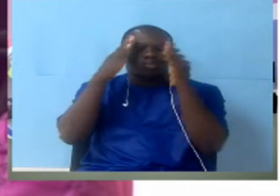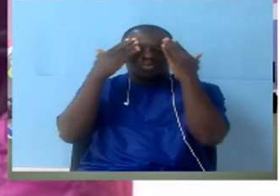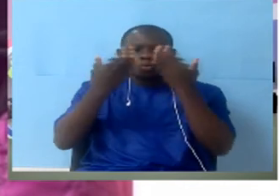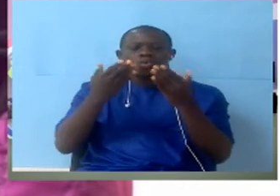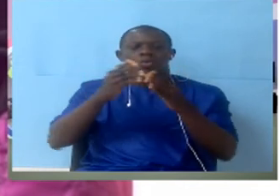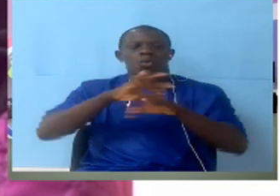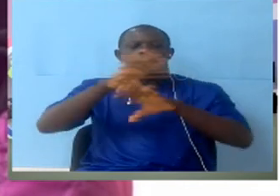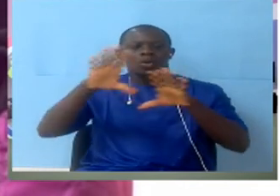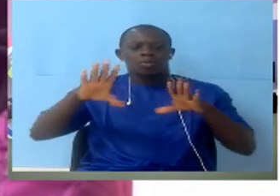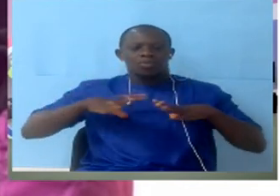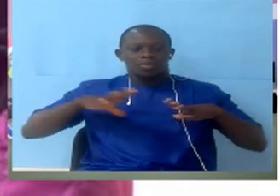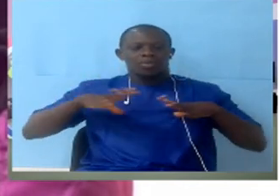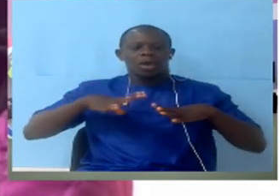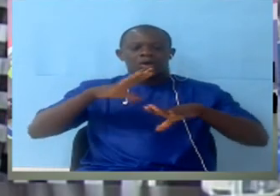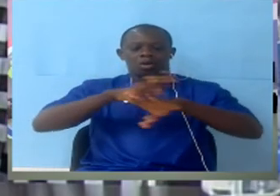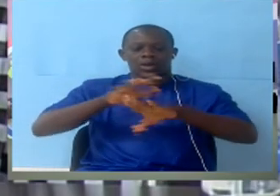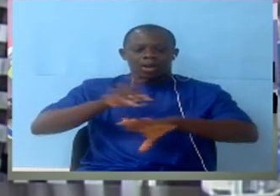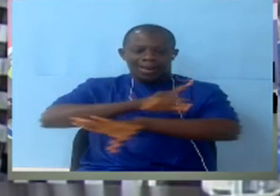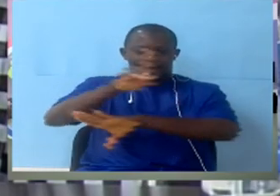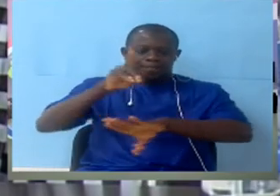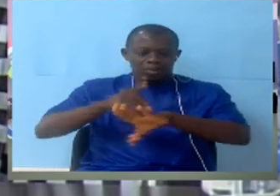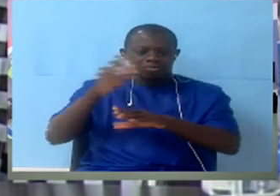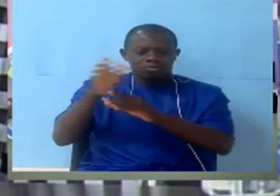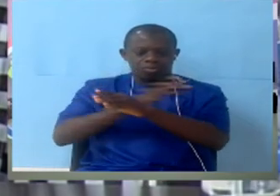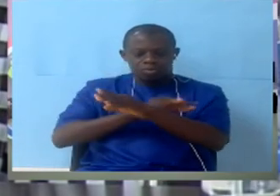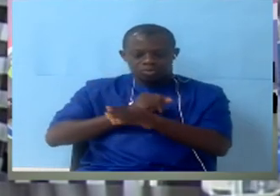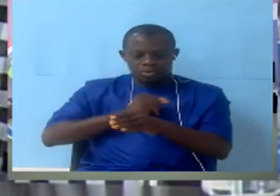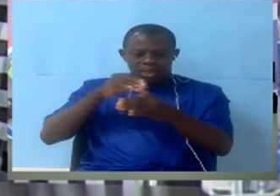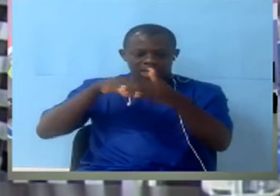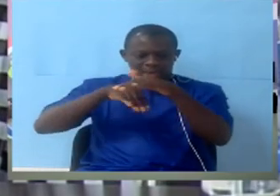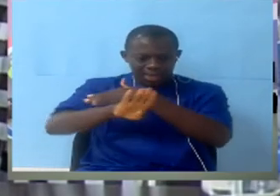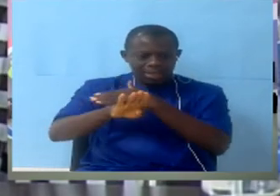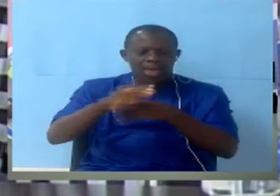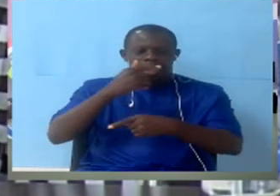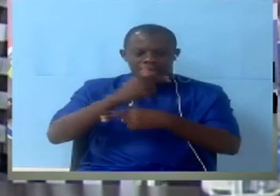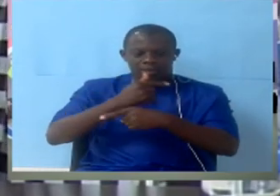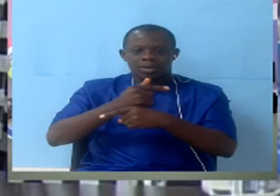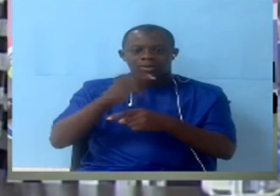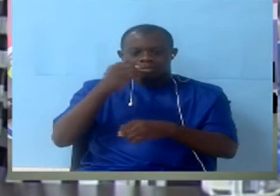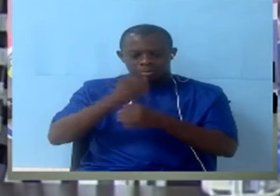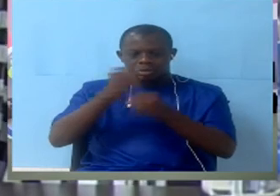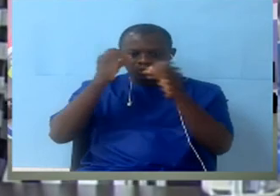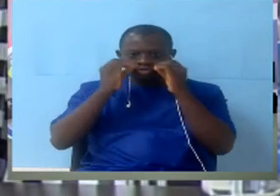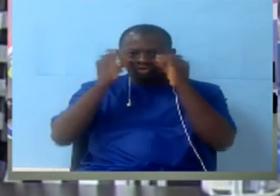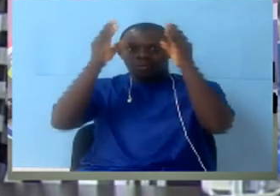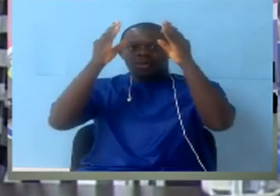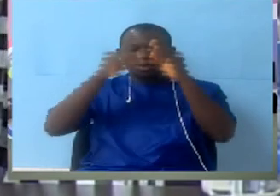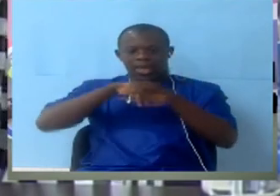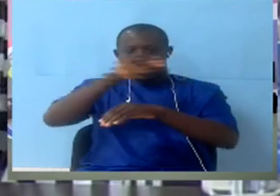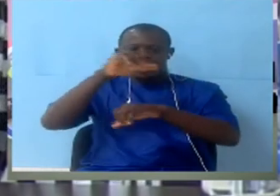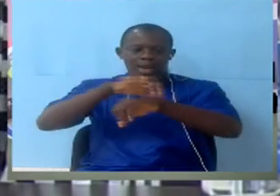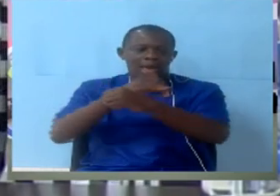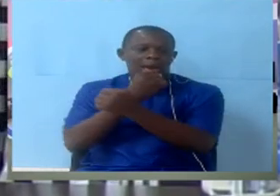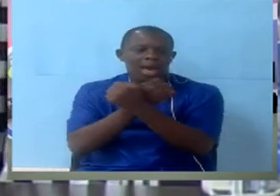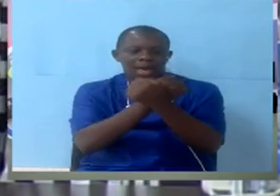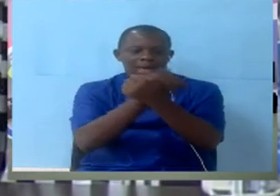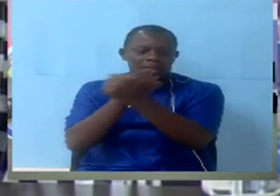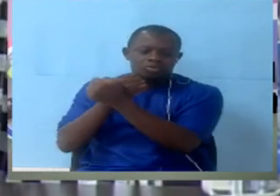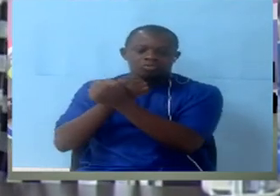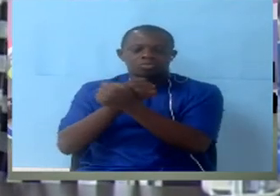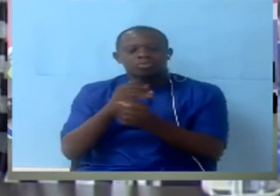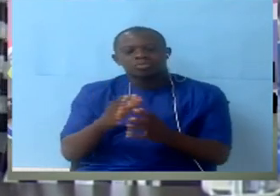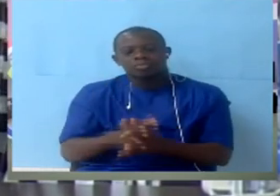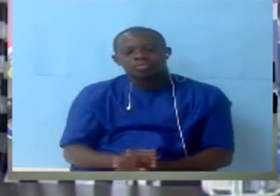were already on the ground before when they were coming in. So this is why we surprised them and arrested them. Salif Sajo's second in